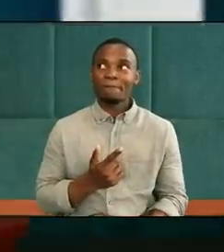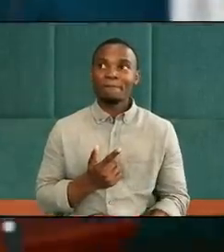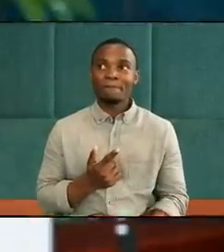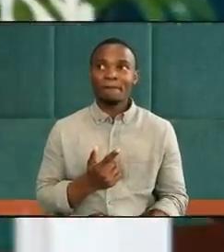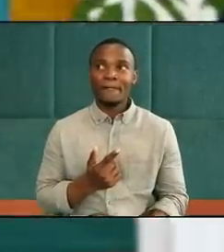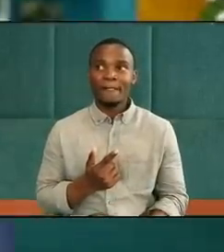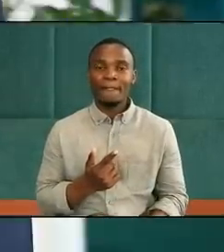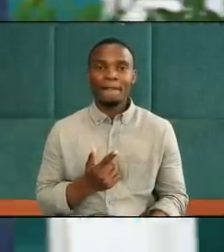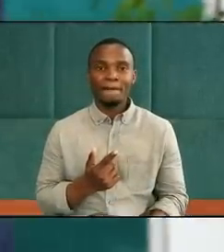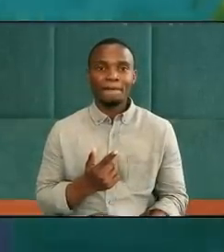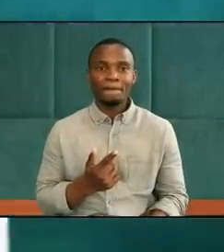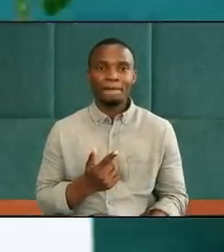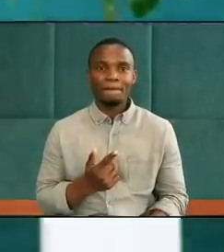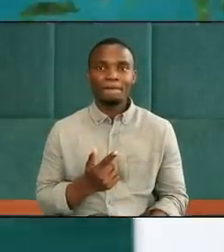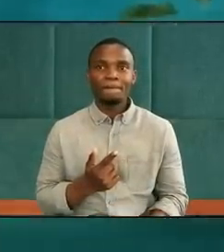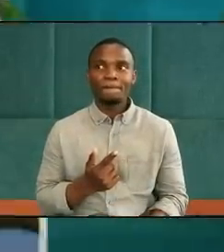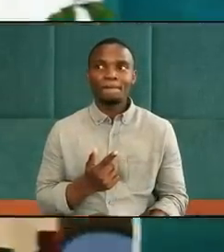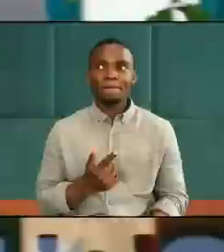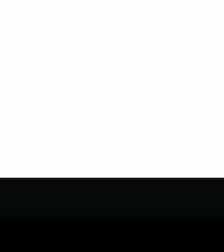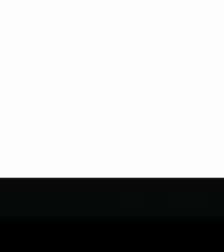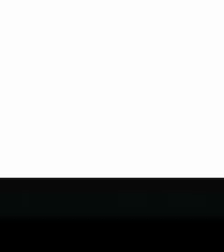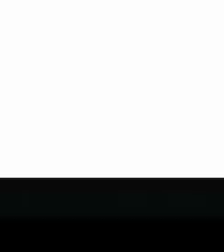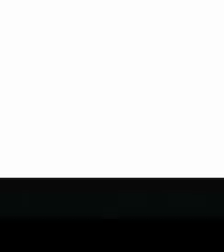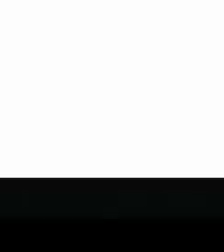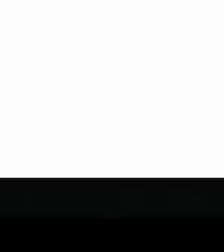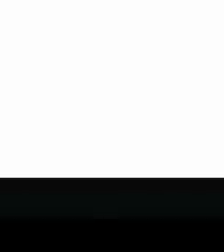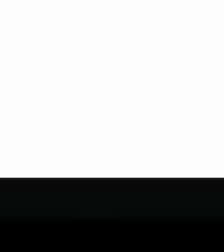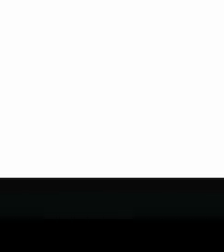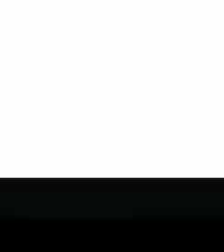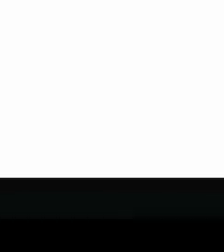Whoa, hang on. Peter said to him,